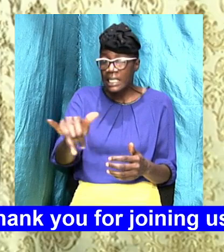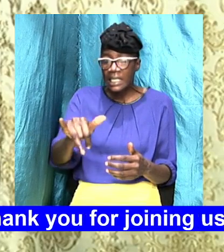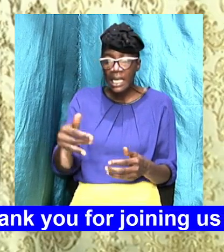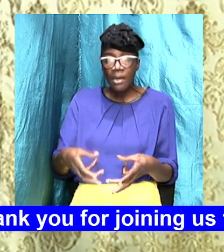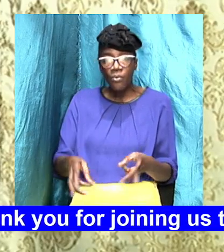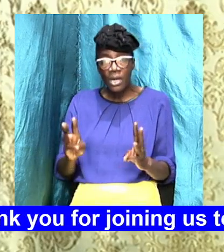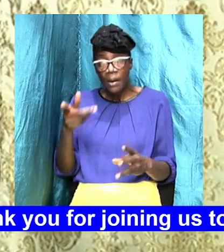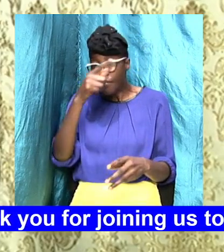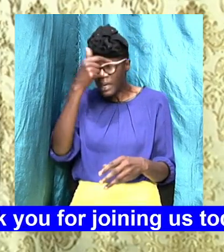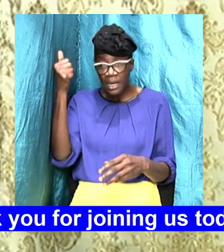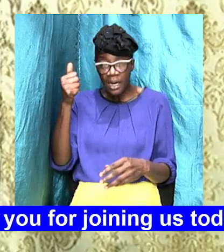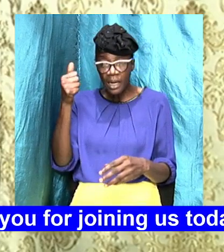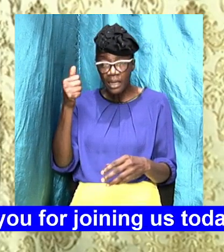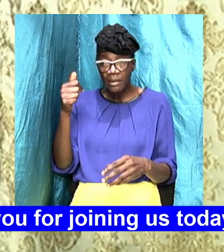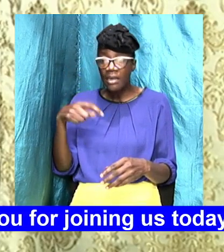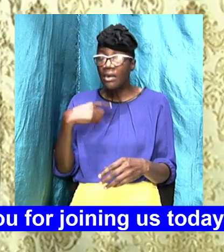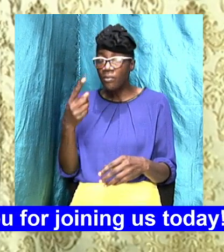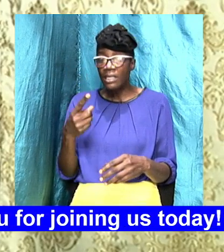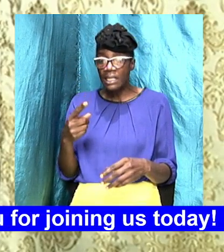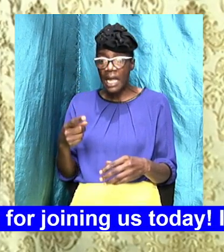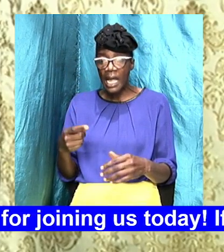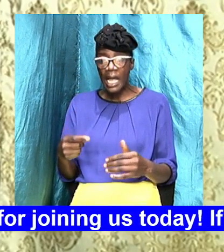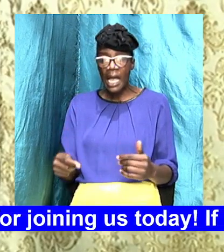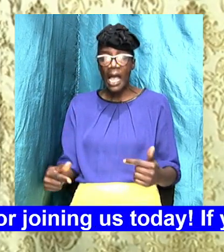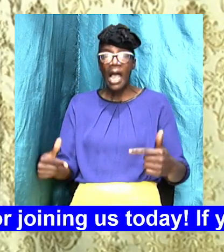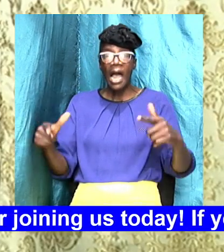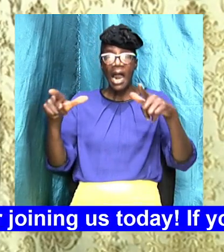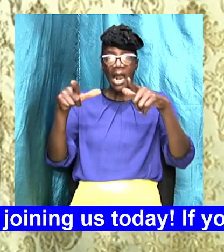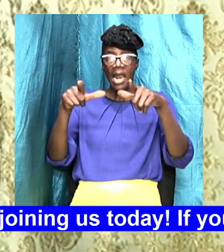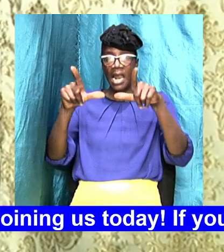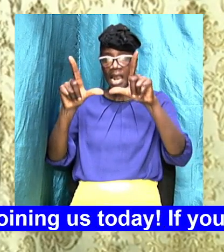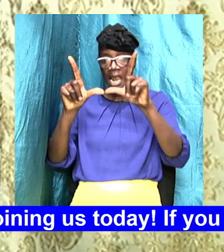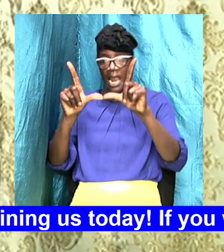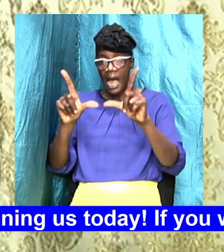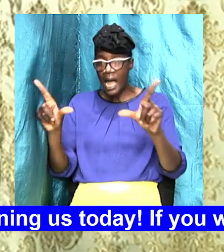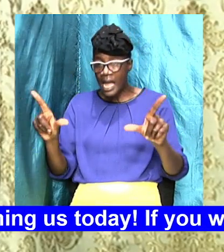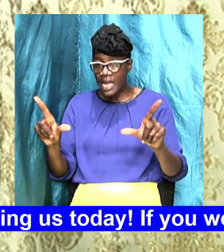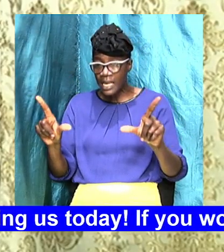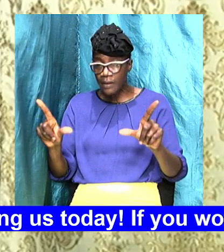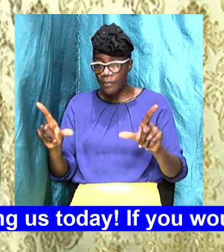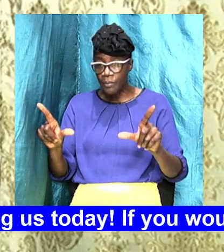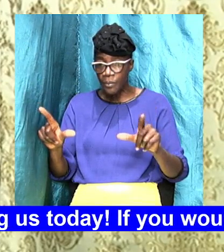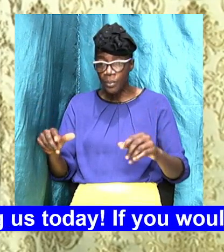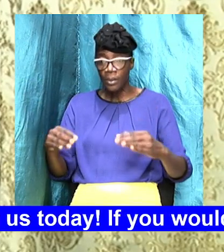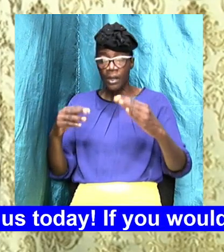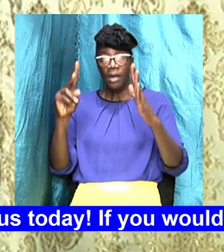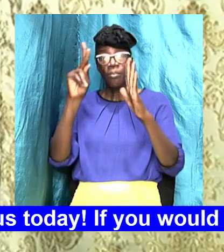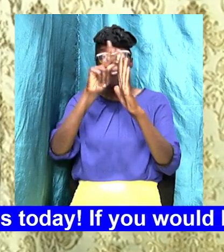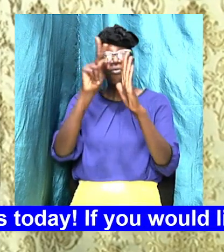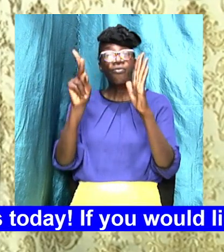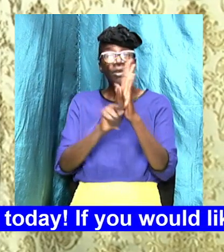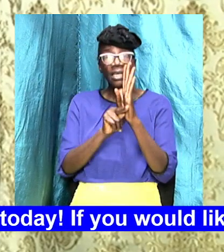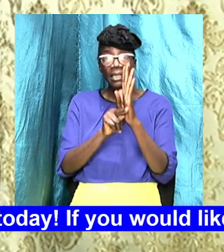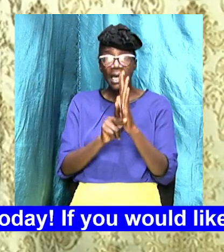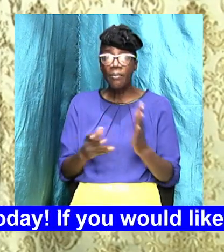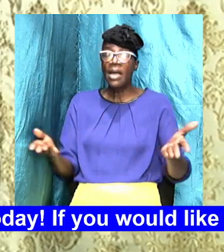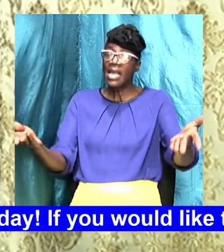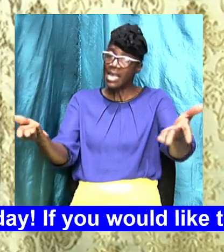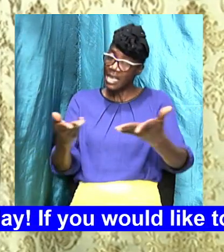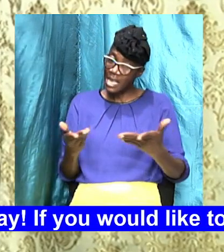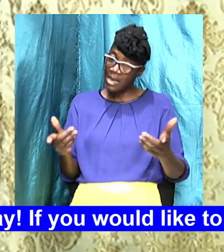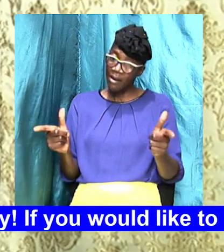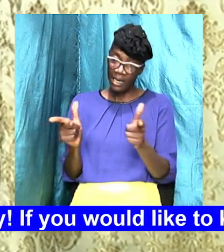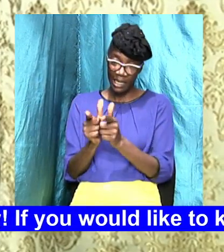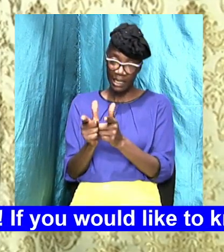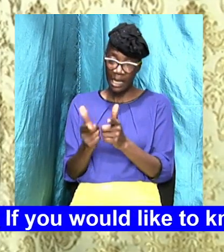Because as we have been saying, line upon line, precept upon precepts, here a little,